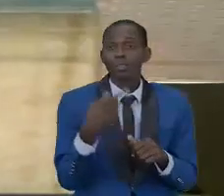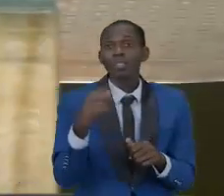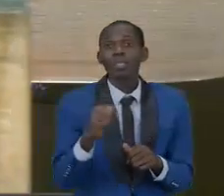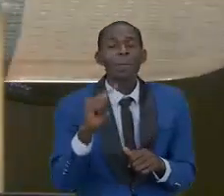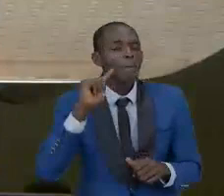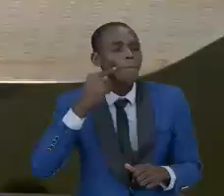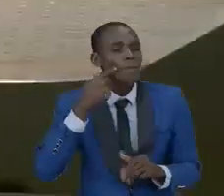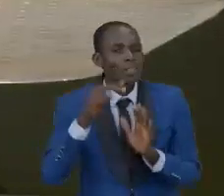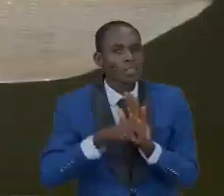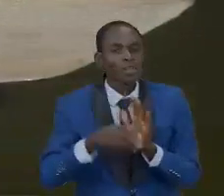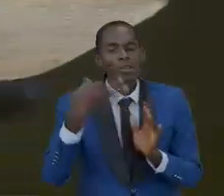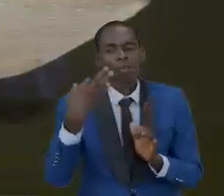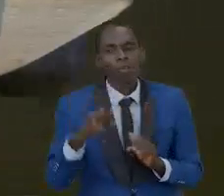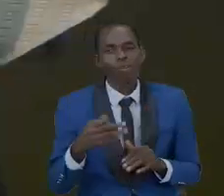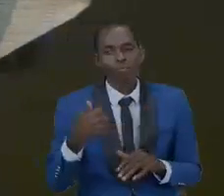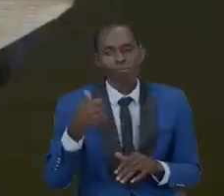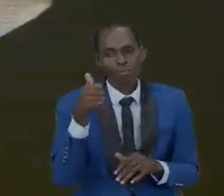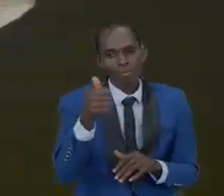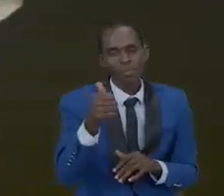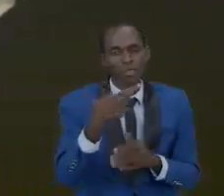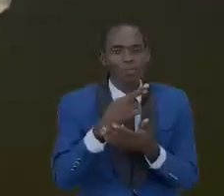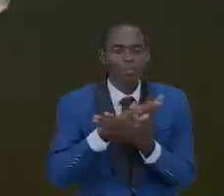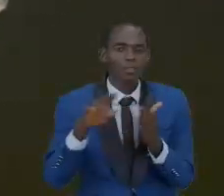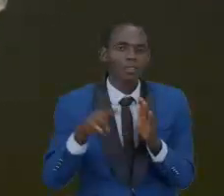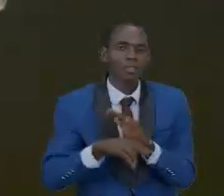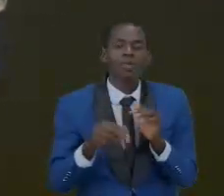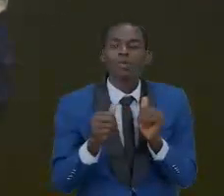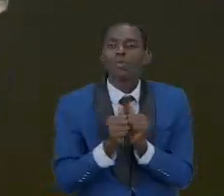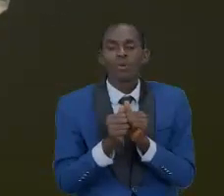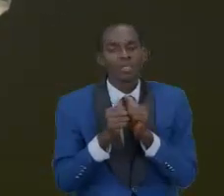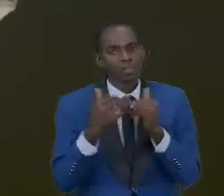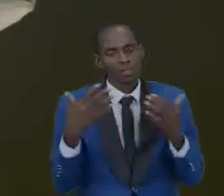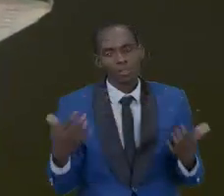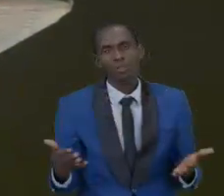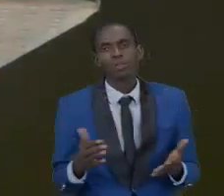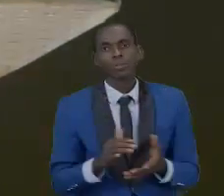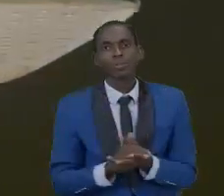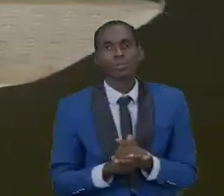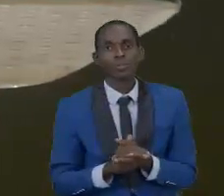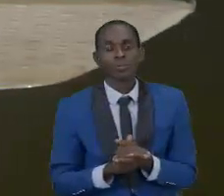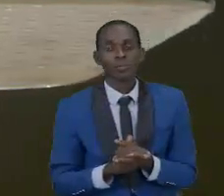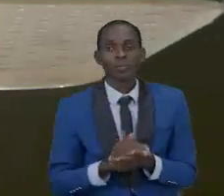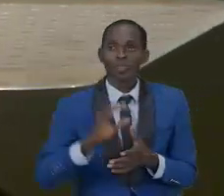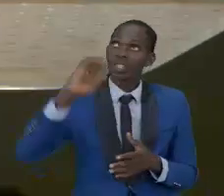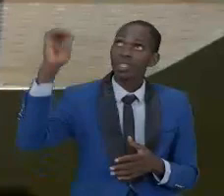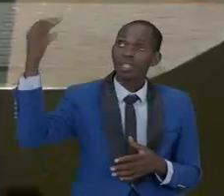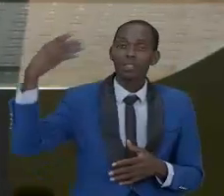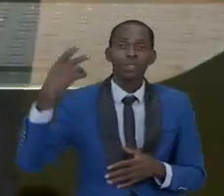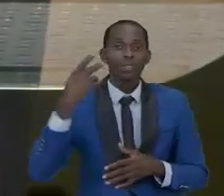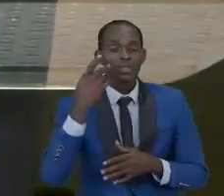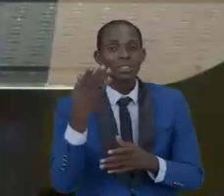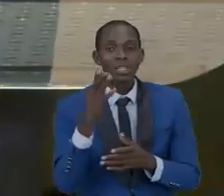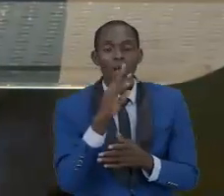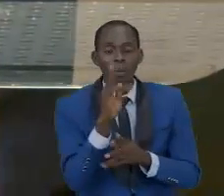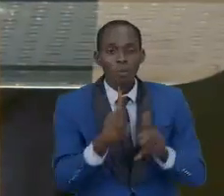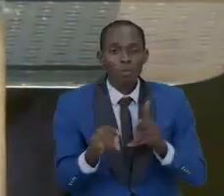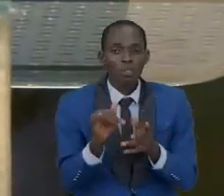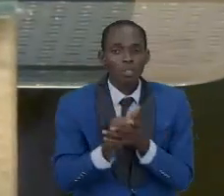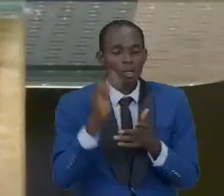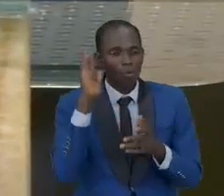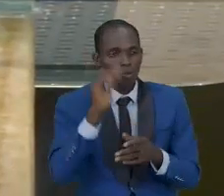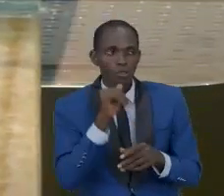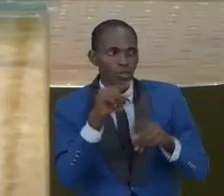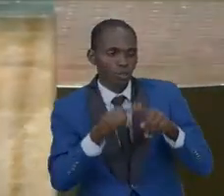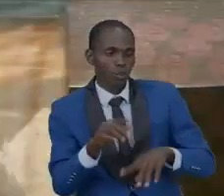is saying that you know what happens to the people who will not remain on Christ and Christ